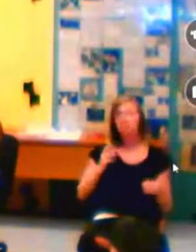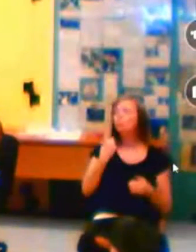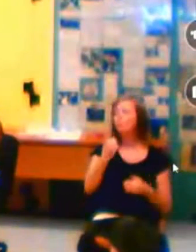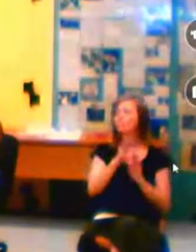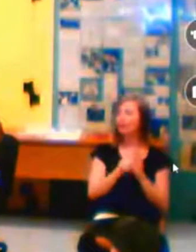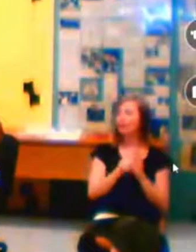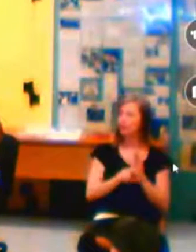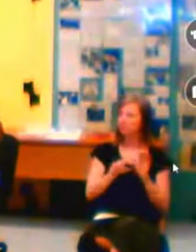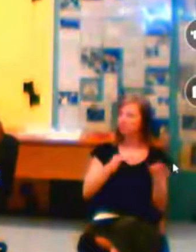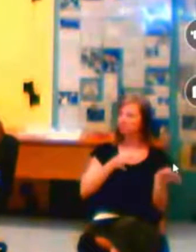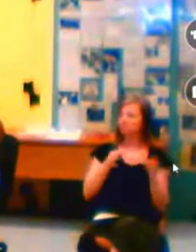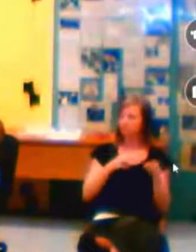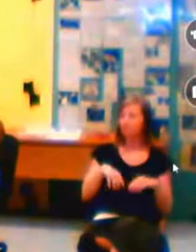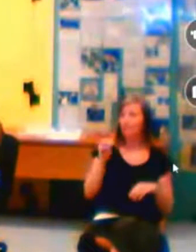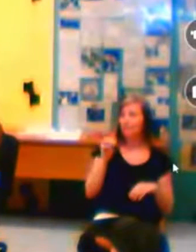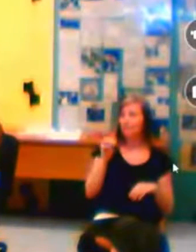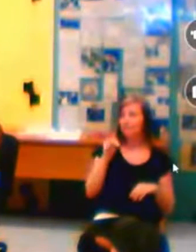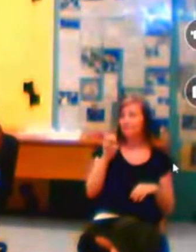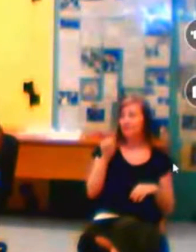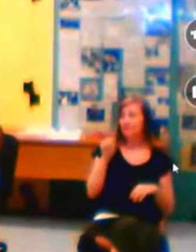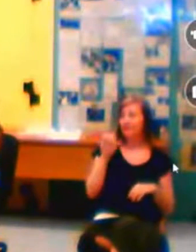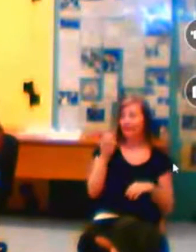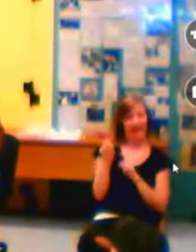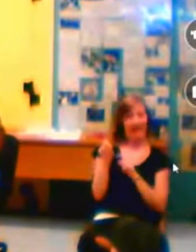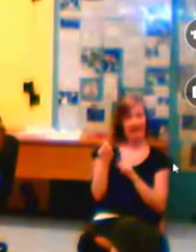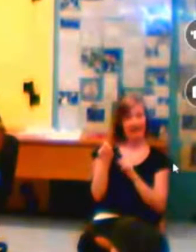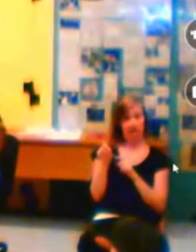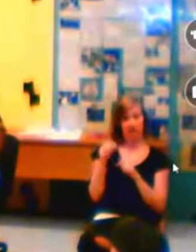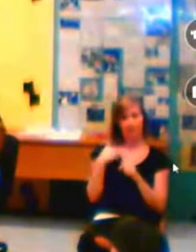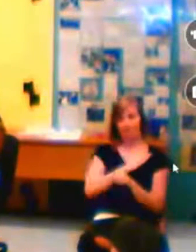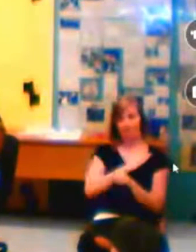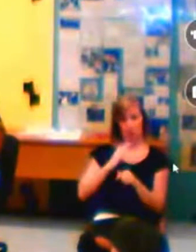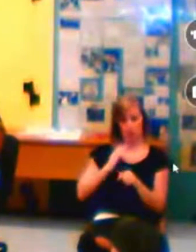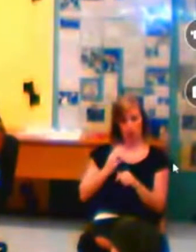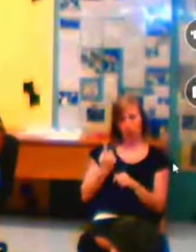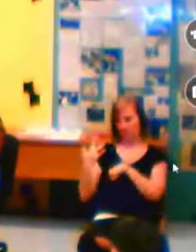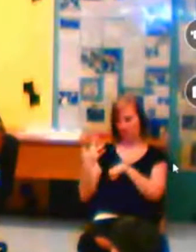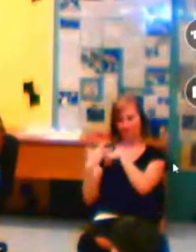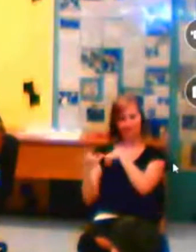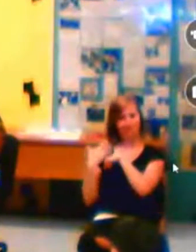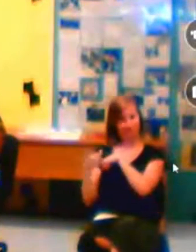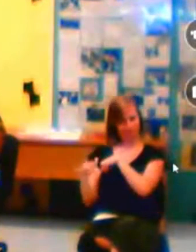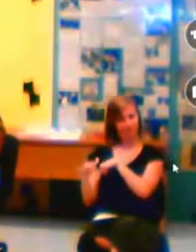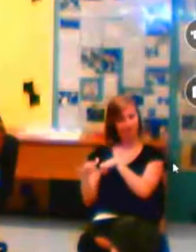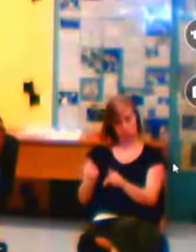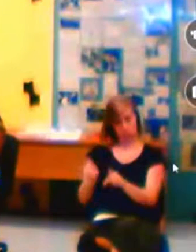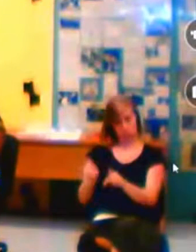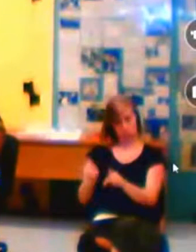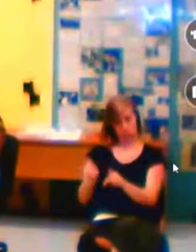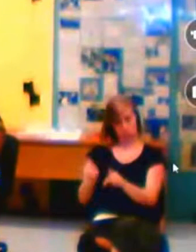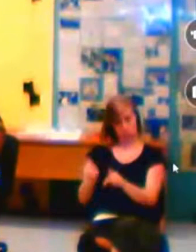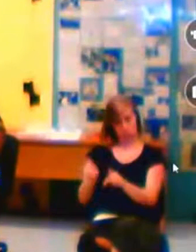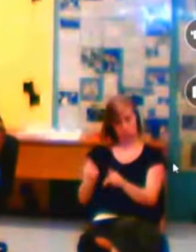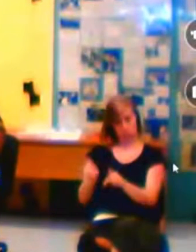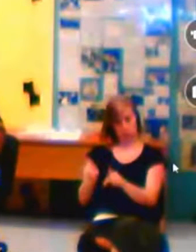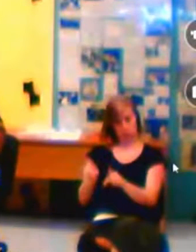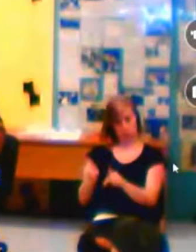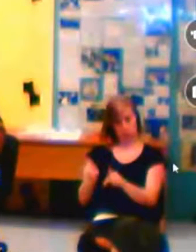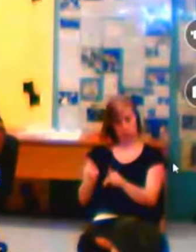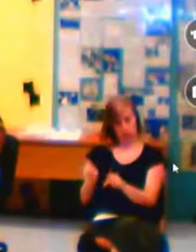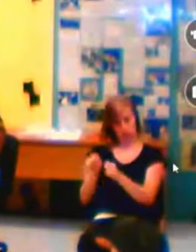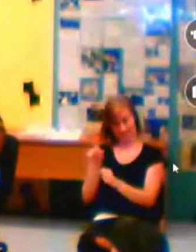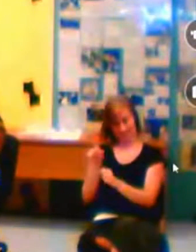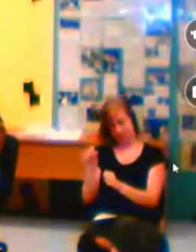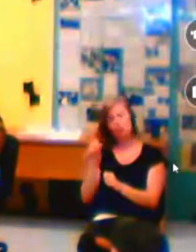with disabilities will be heard since it's an elected board? Just for a little background, currently the Medicaid board has a slot on